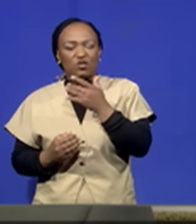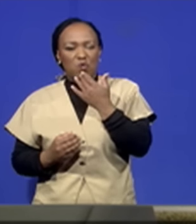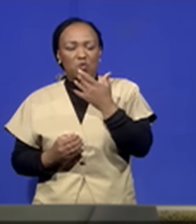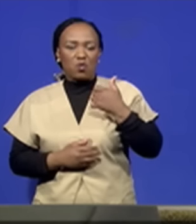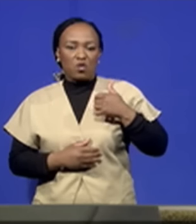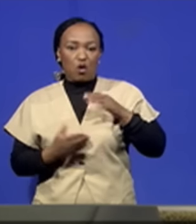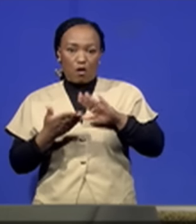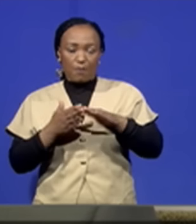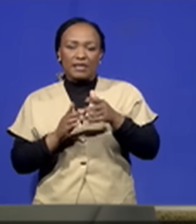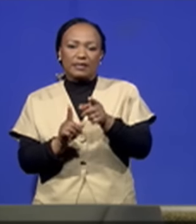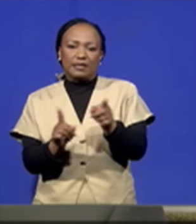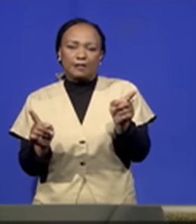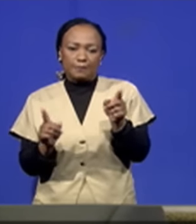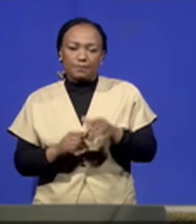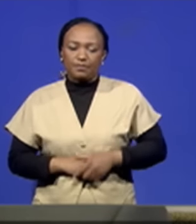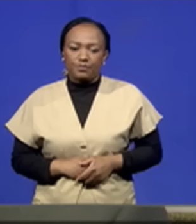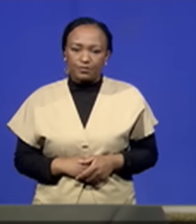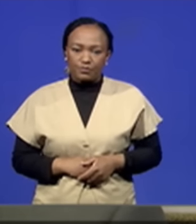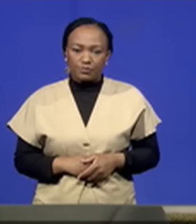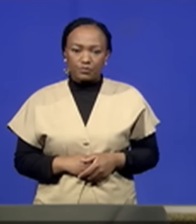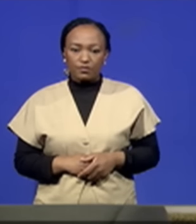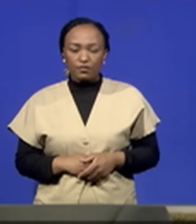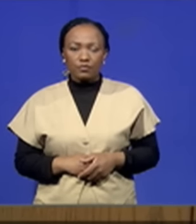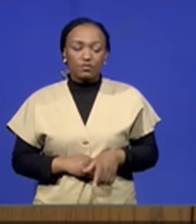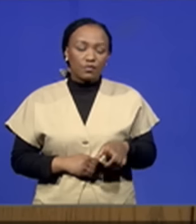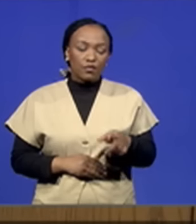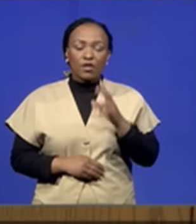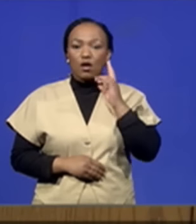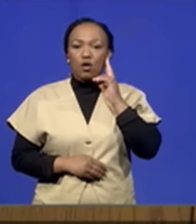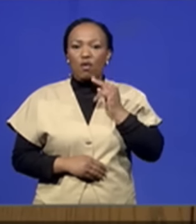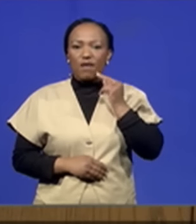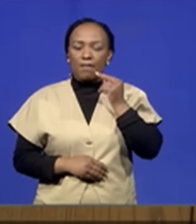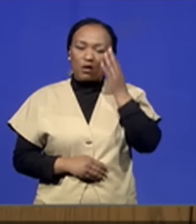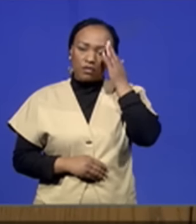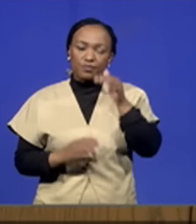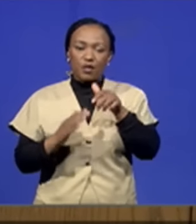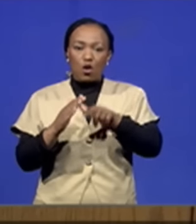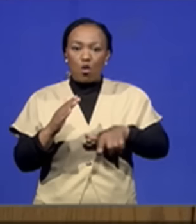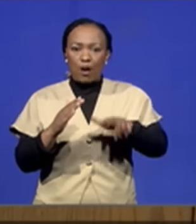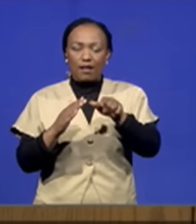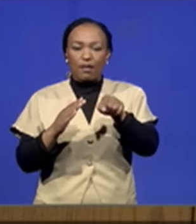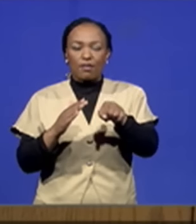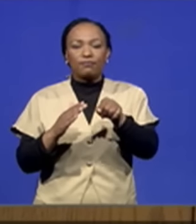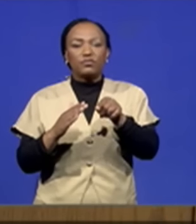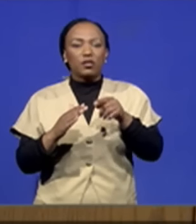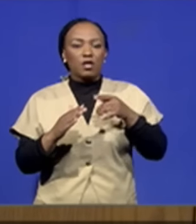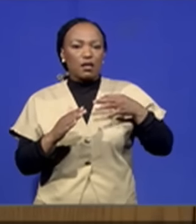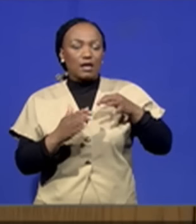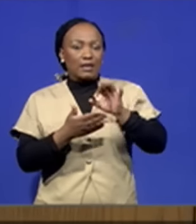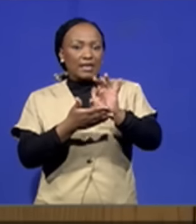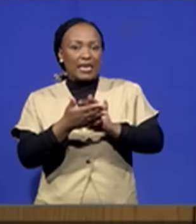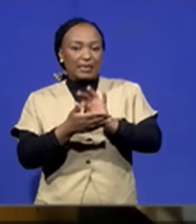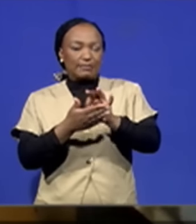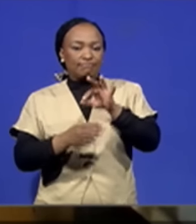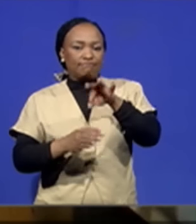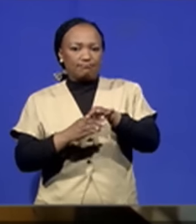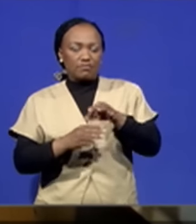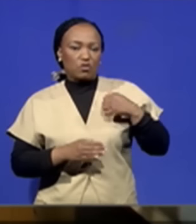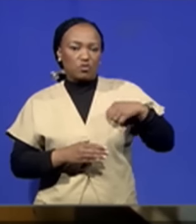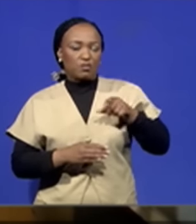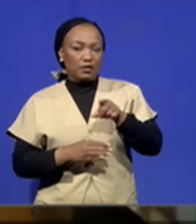Jaaka naga e leba kwa ditlhophong tsa dipuso selegae ka Ngwanatsele tlhola malatsi a le 4 kgatelelo e mo go rulaganyeng lenaane la